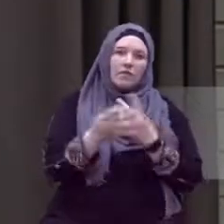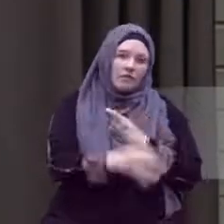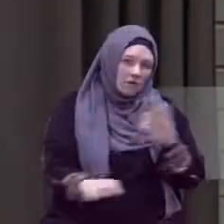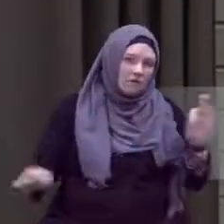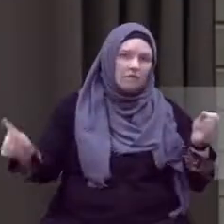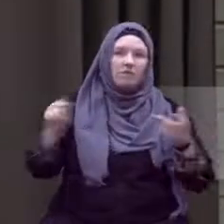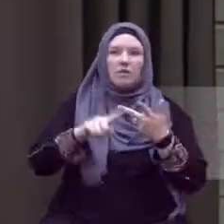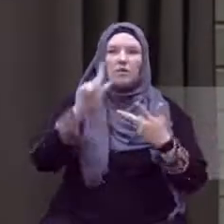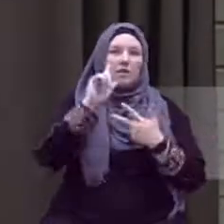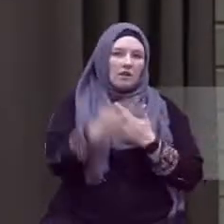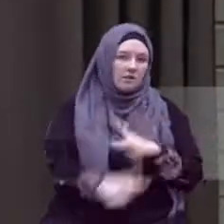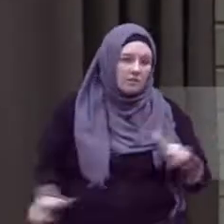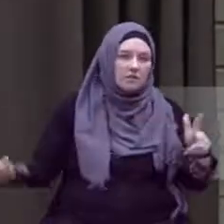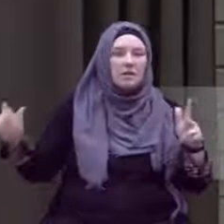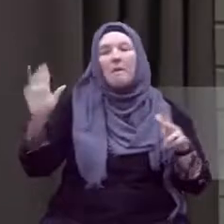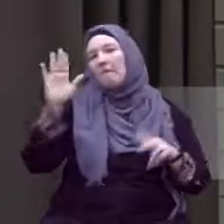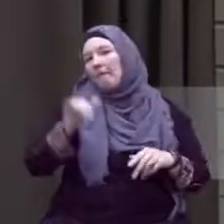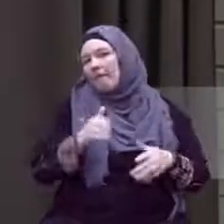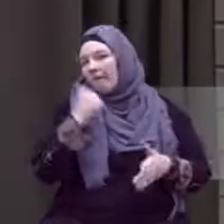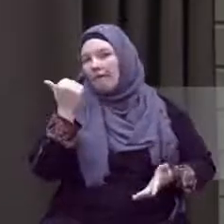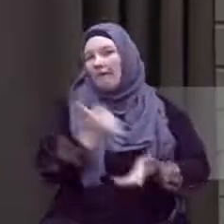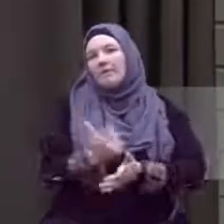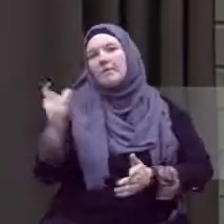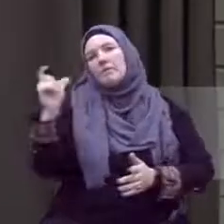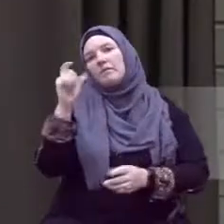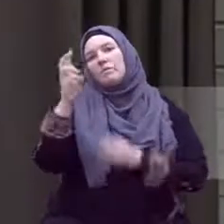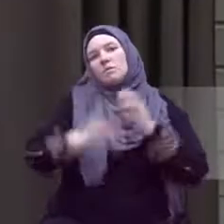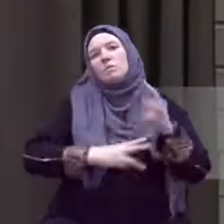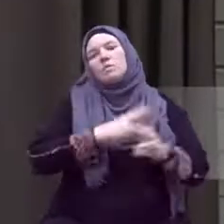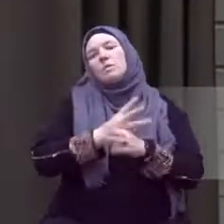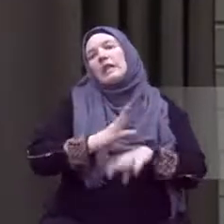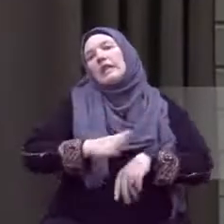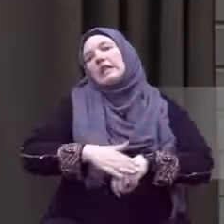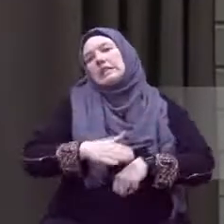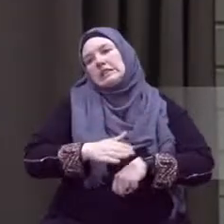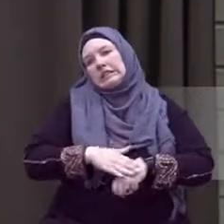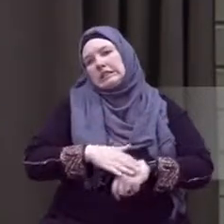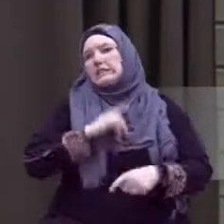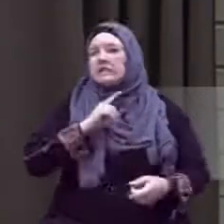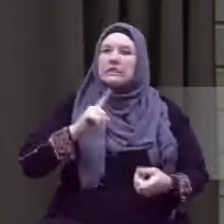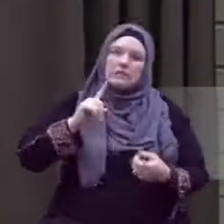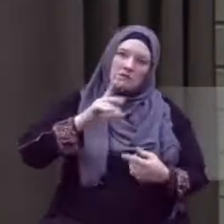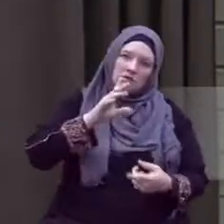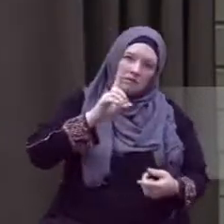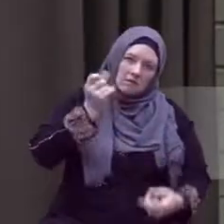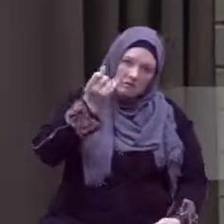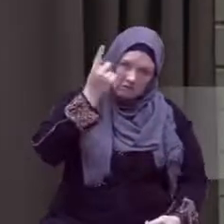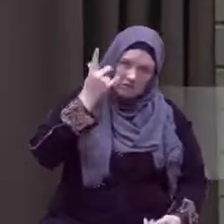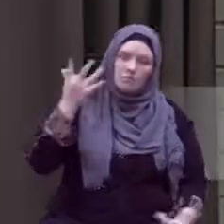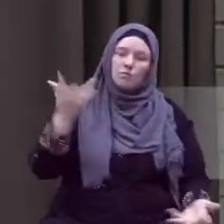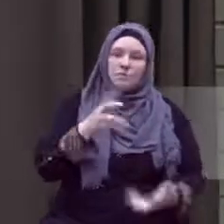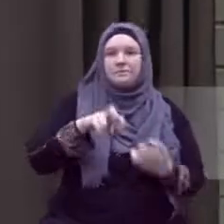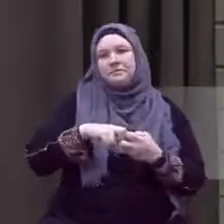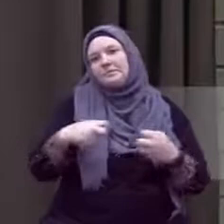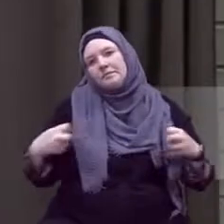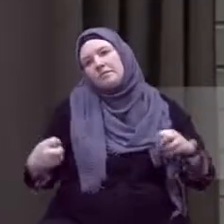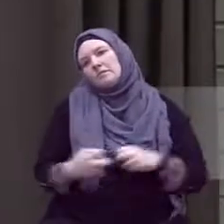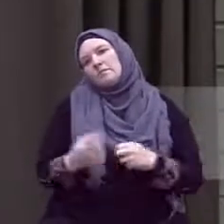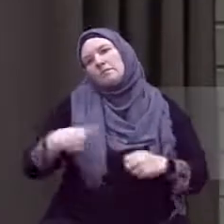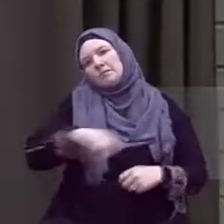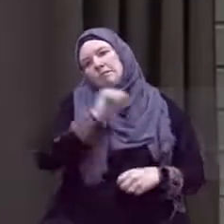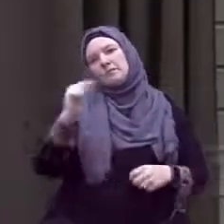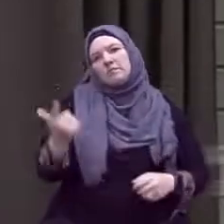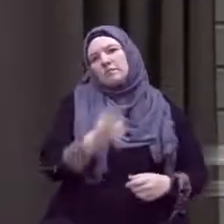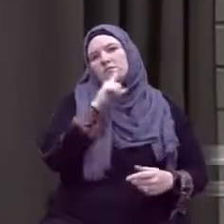for their liberty, by helping the Muslim world at least understand what problems we